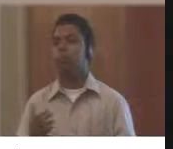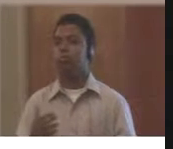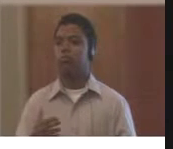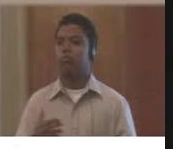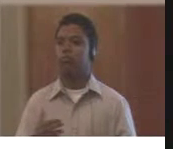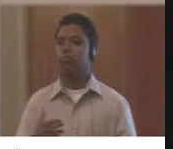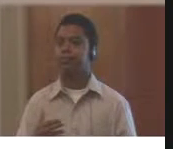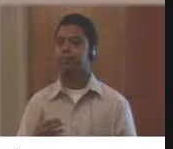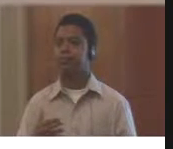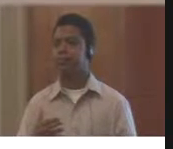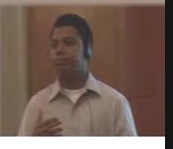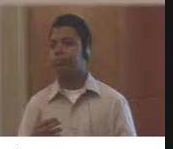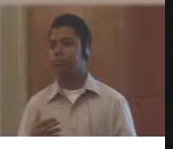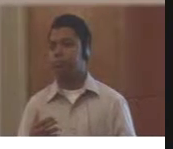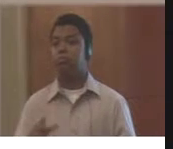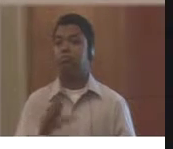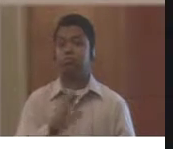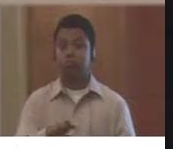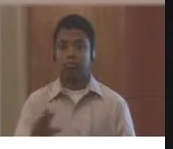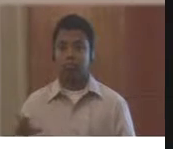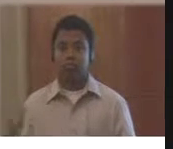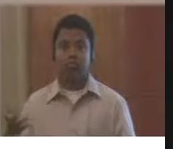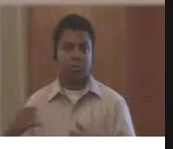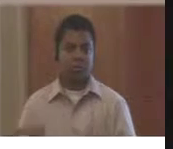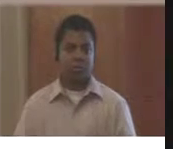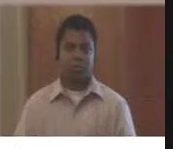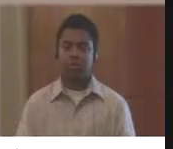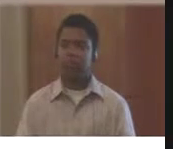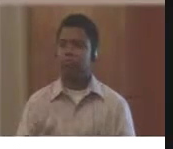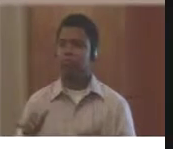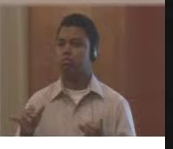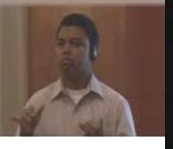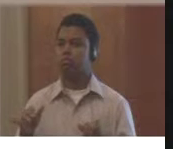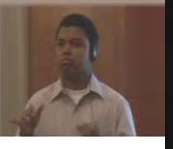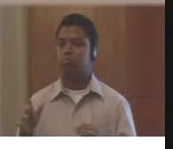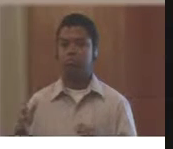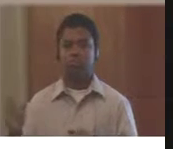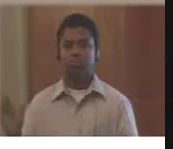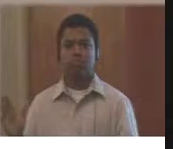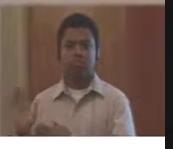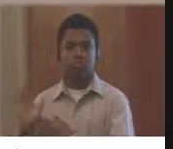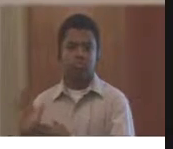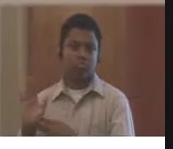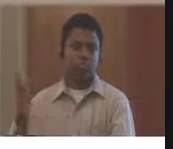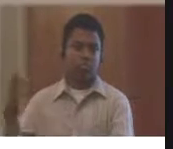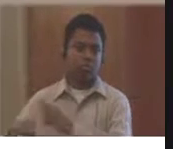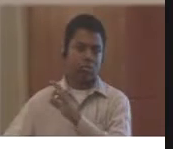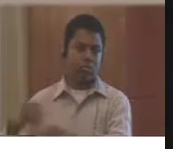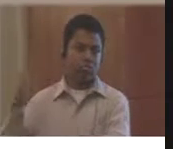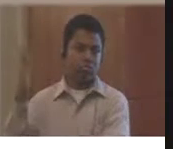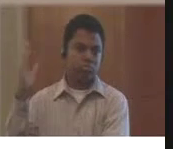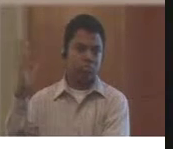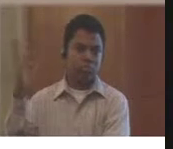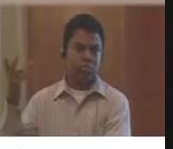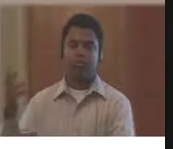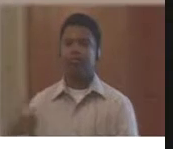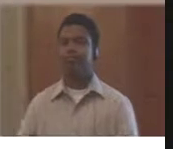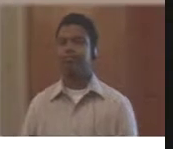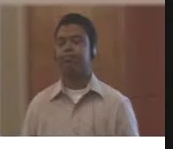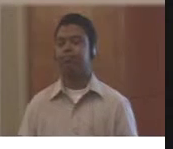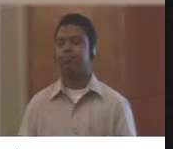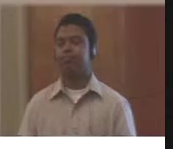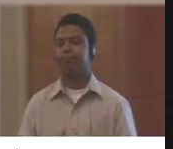and then we're going to invite the states, the countries to continue with their presentations and